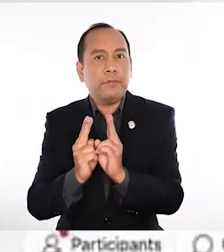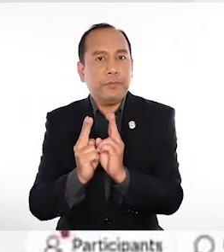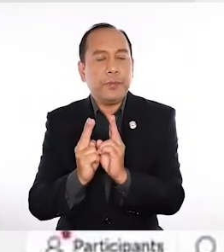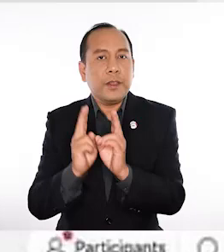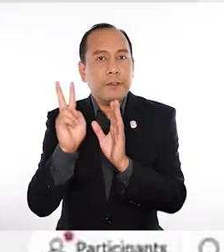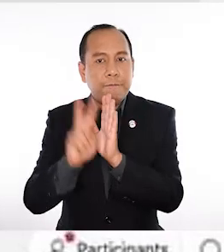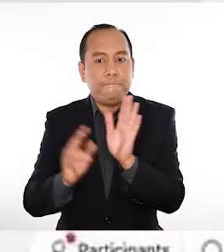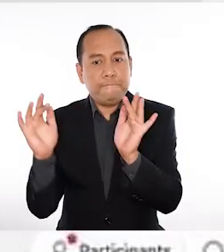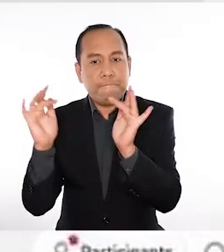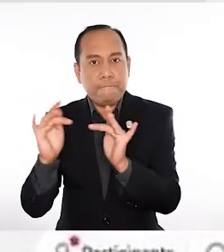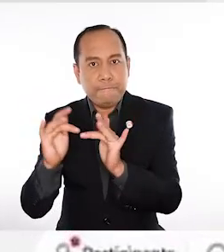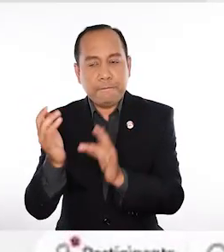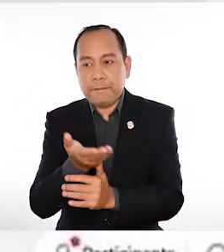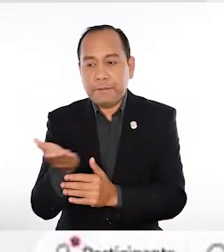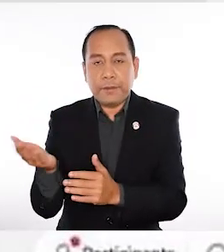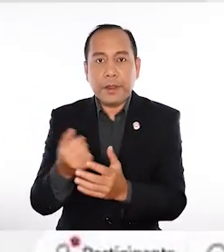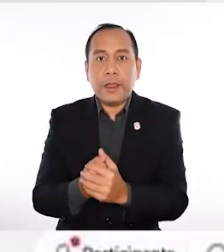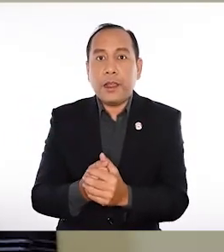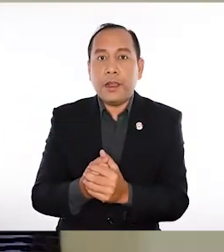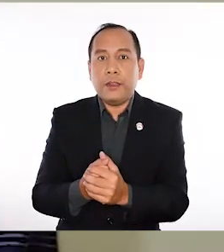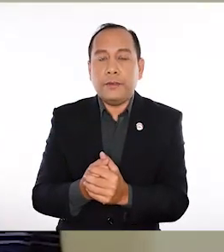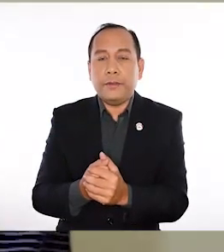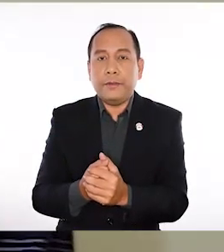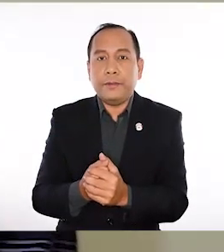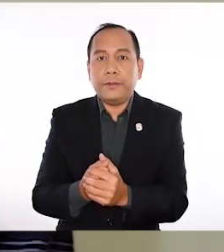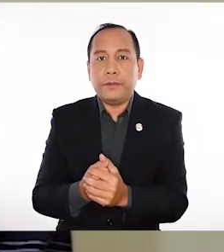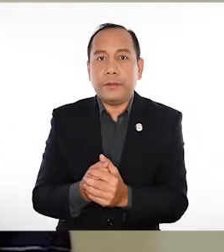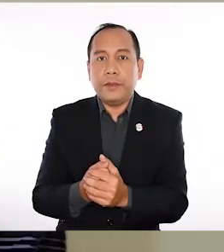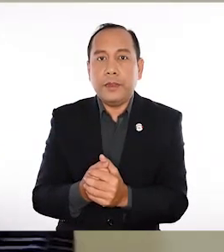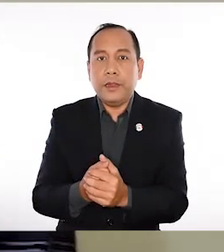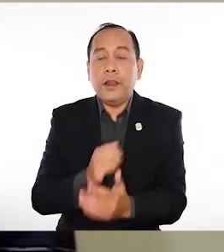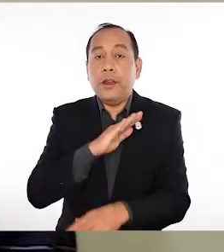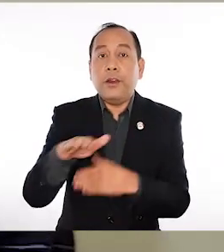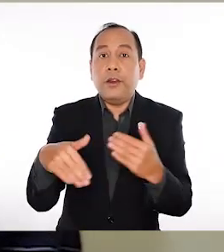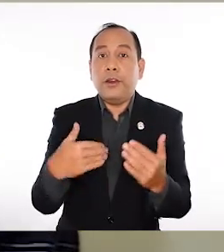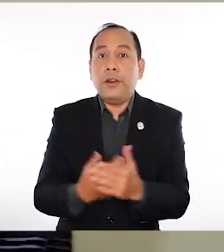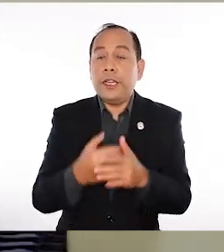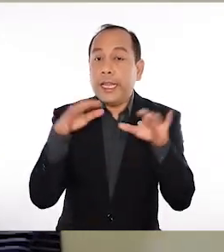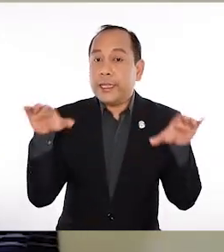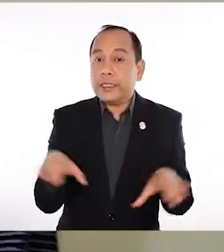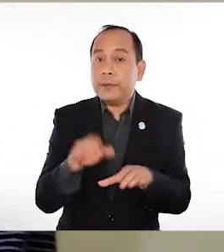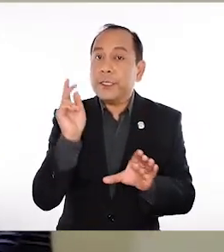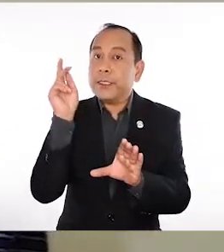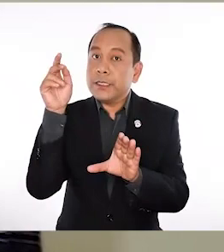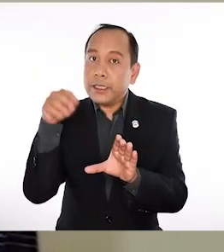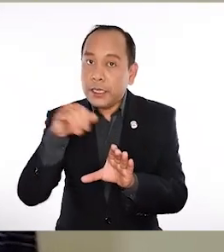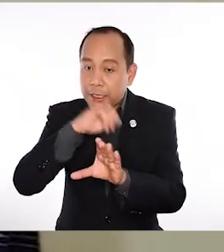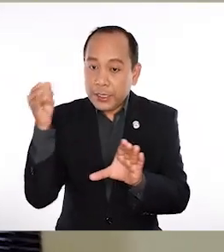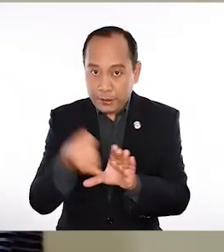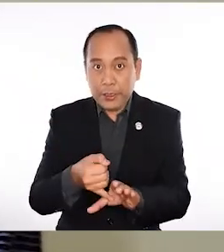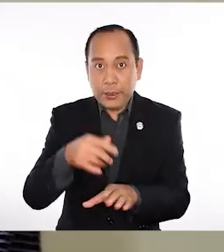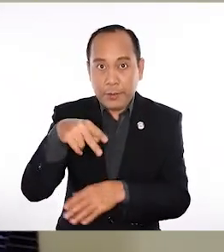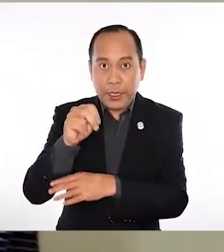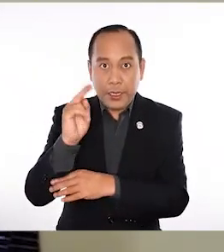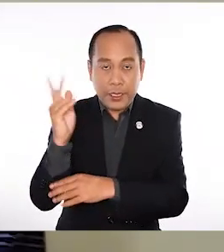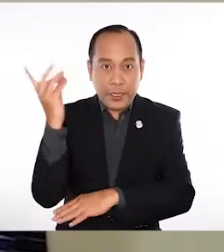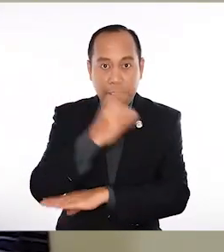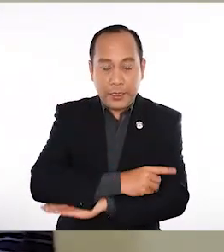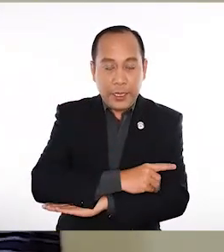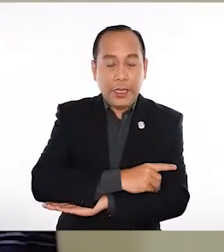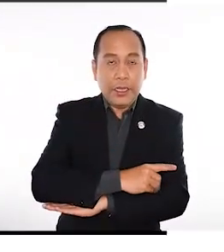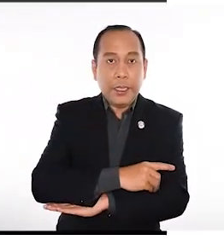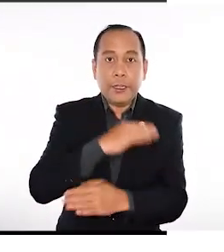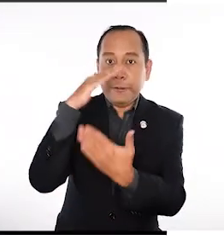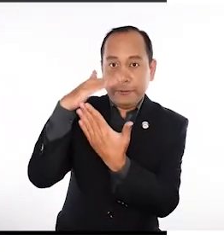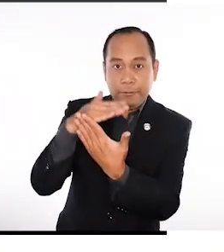their PNK Day online activity. Ang mga nakapaloob po na aktibidad po sa aming PNK Day online ay ang